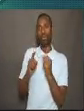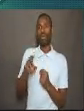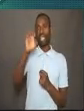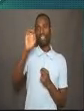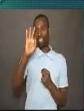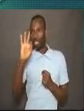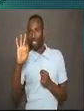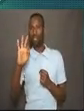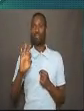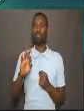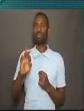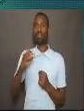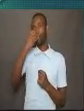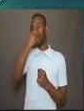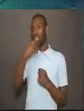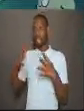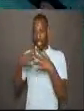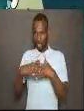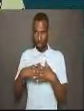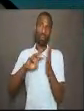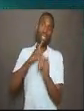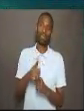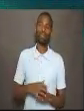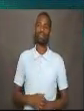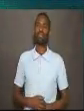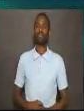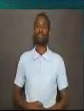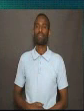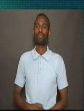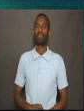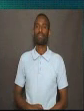efficiency of the heat engine?